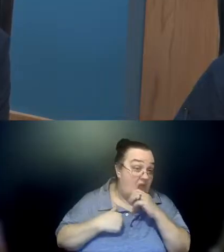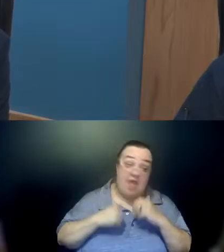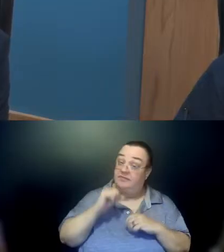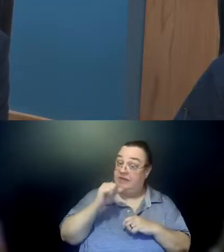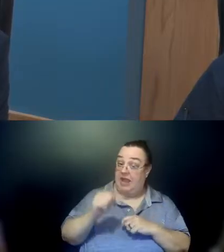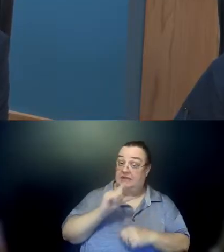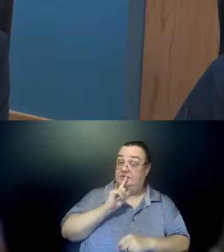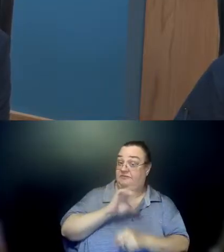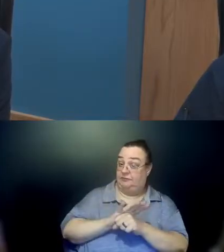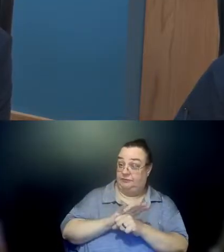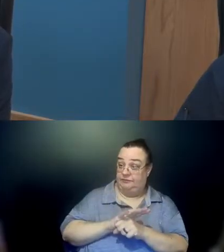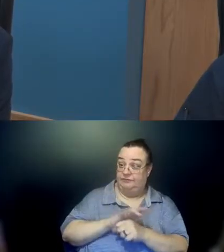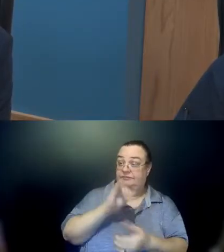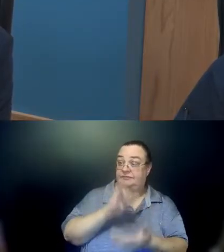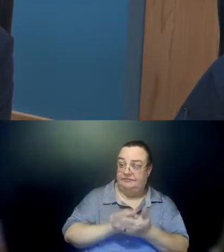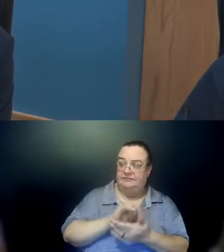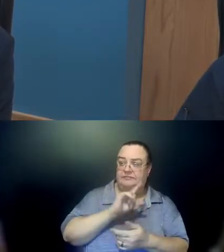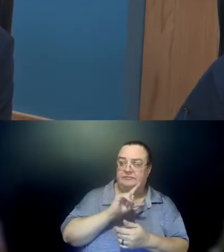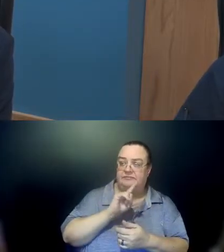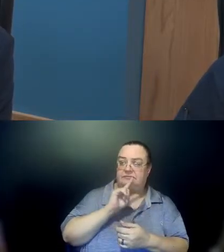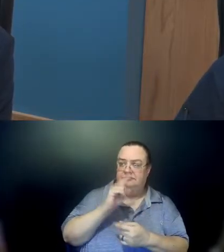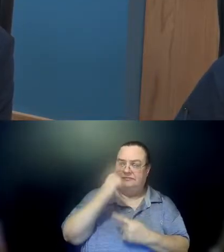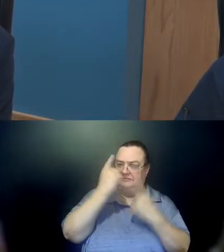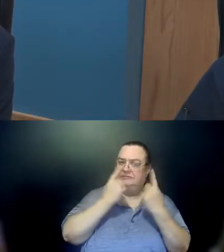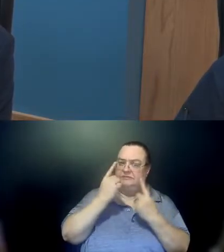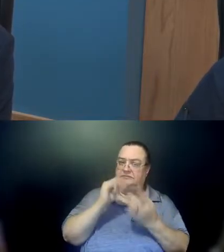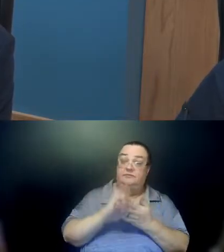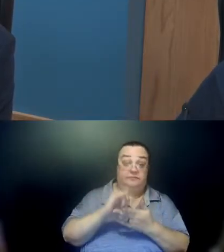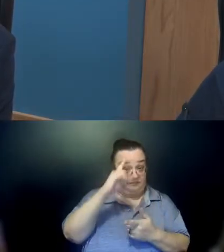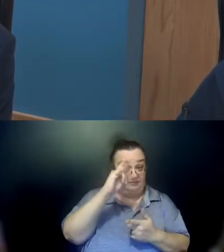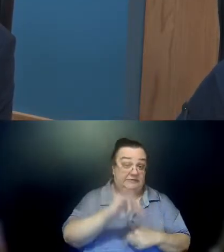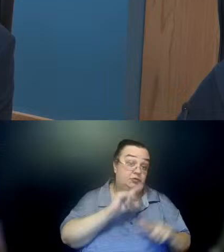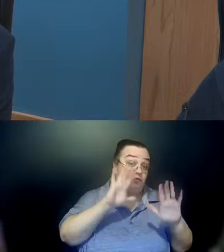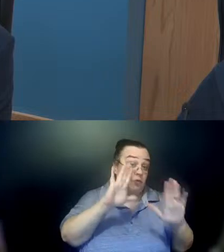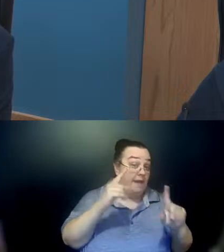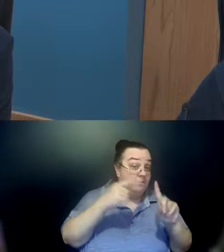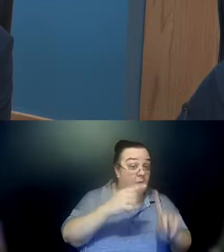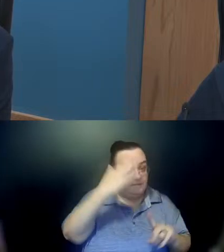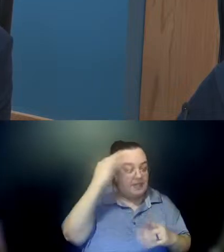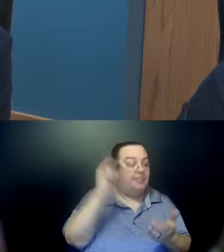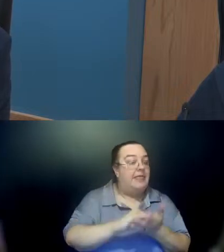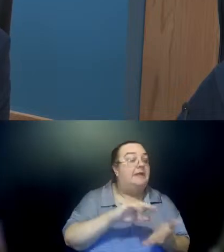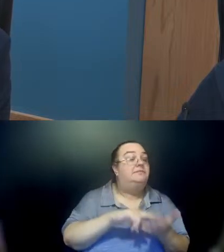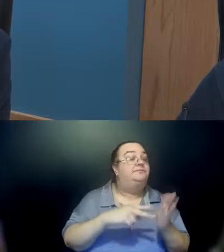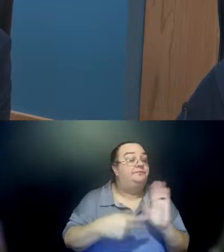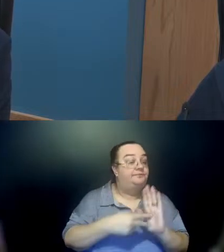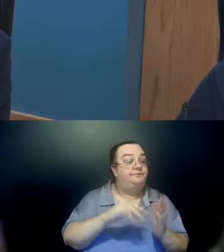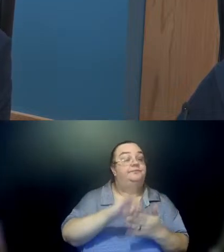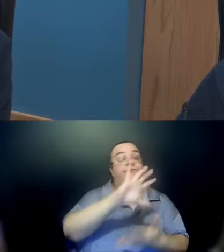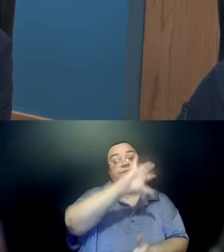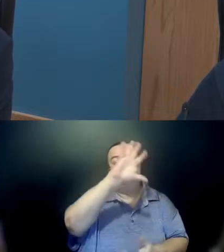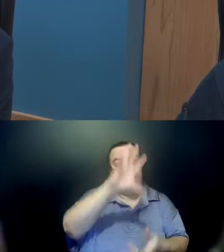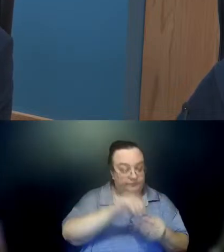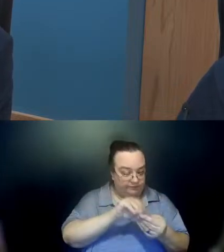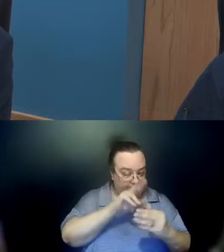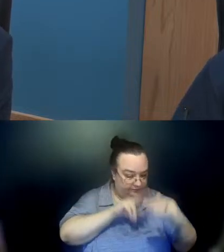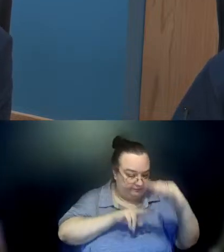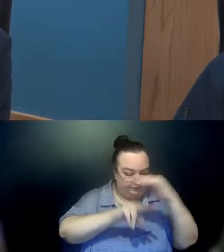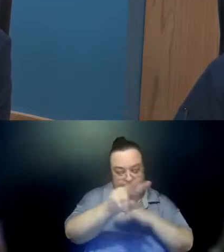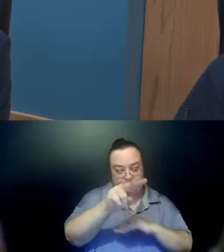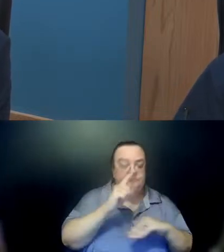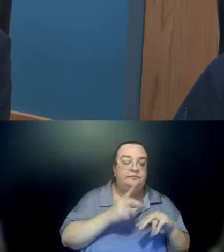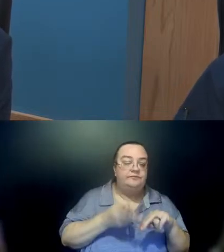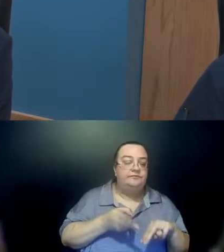that is taken into account. So I think that's a great point, because that means the total projection is going up some